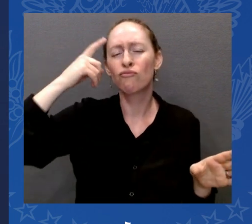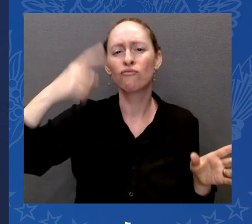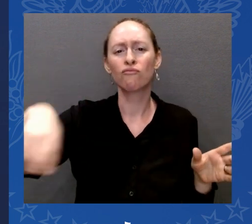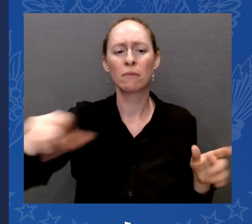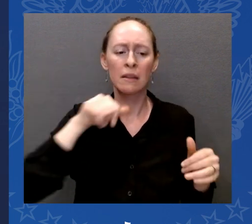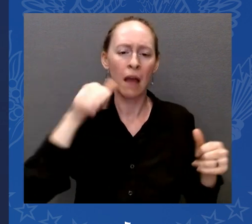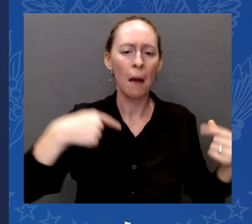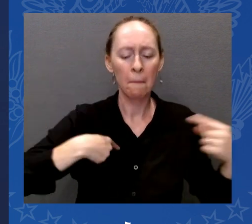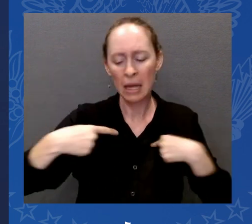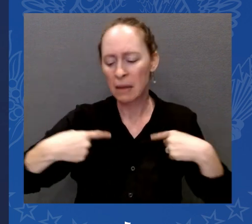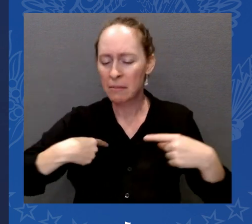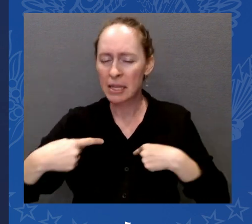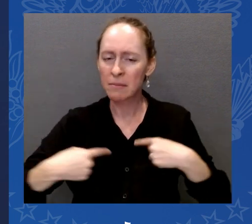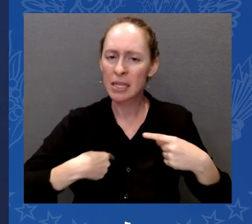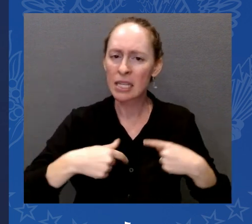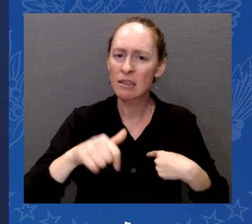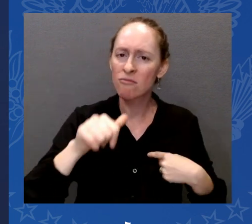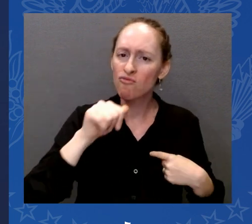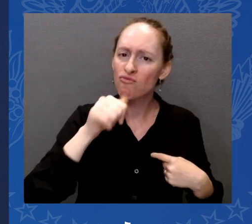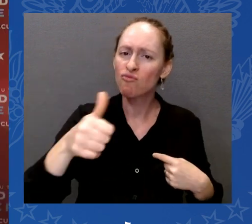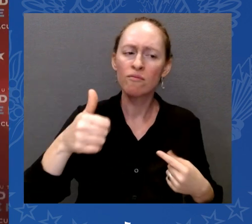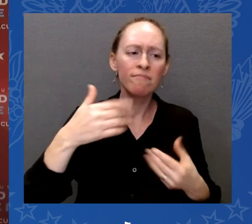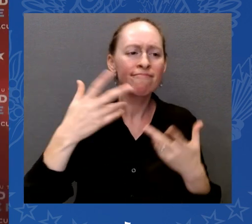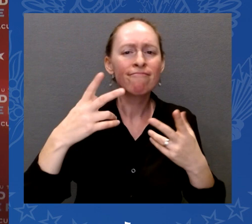Look, I hope you feel